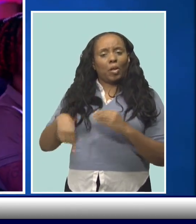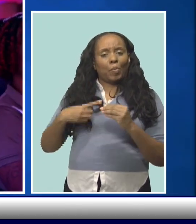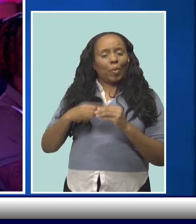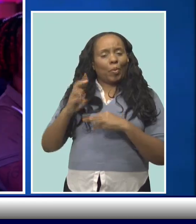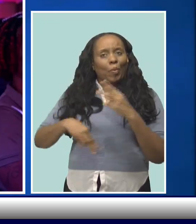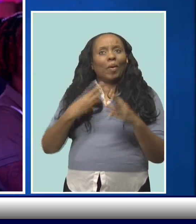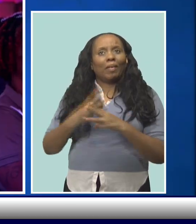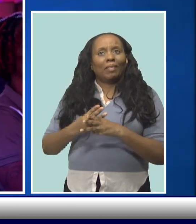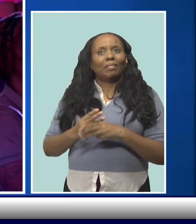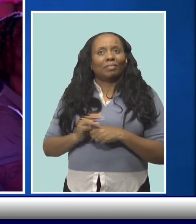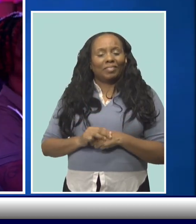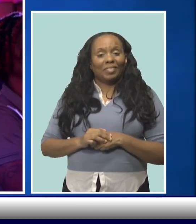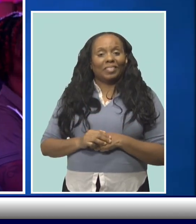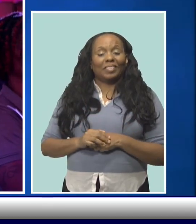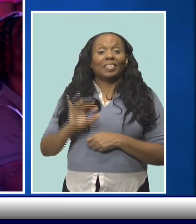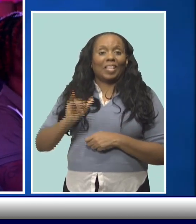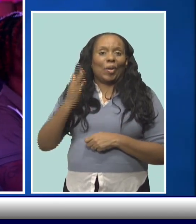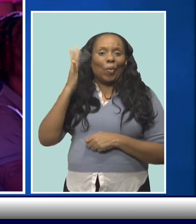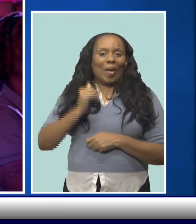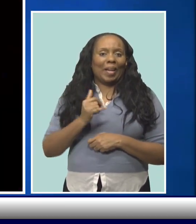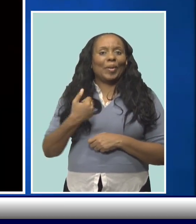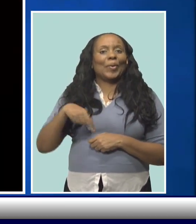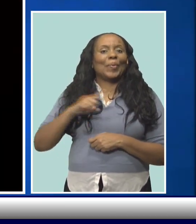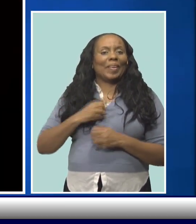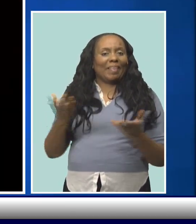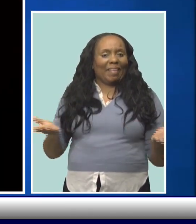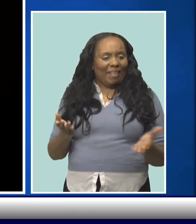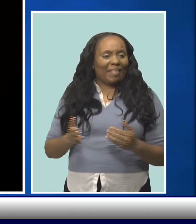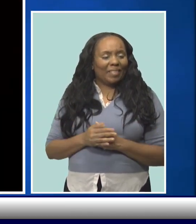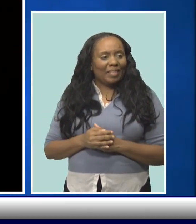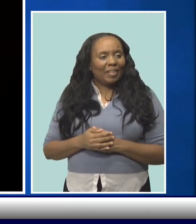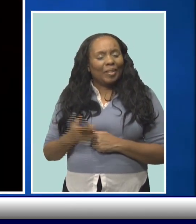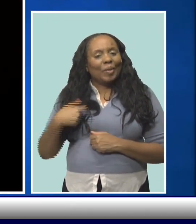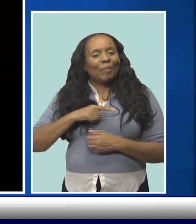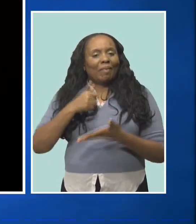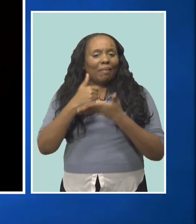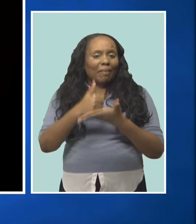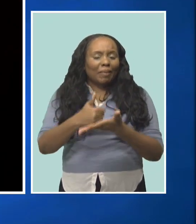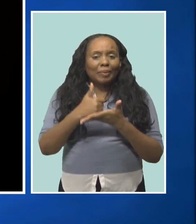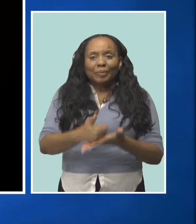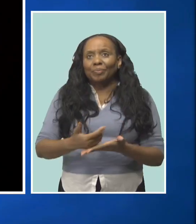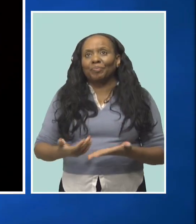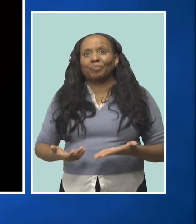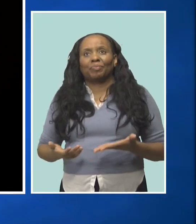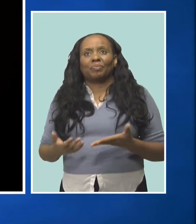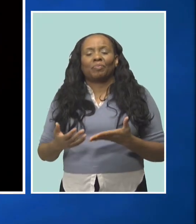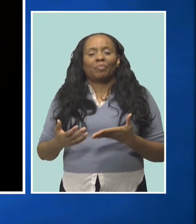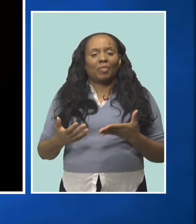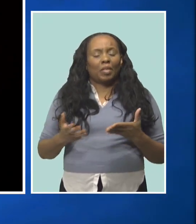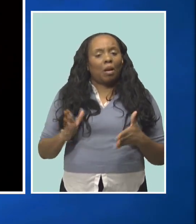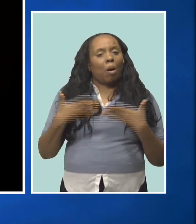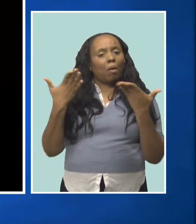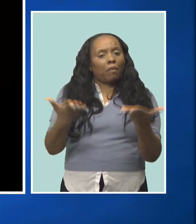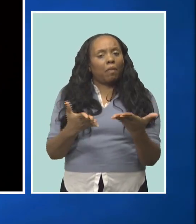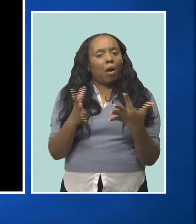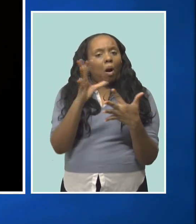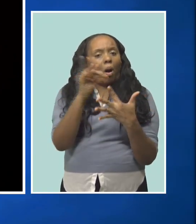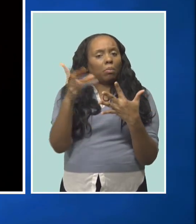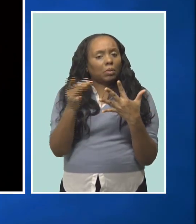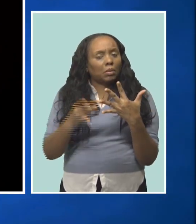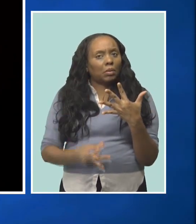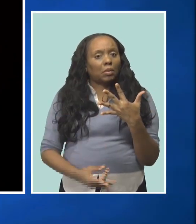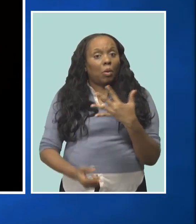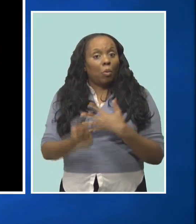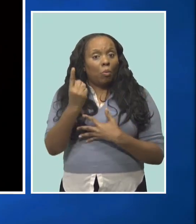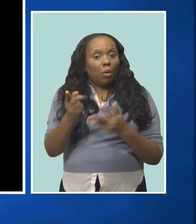where we come in. Through events like this, we help you make those connections to bring those options to you in one